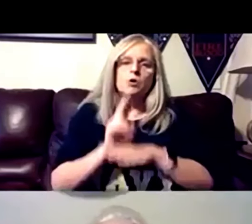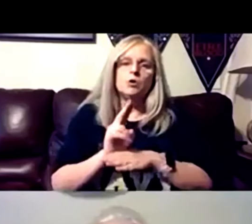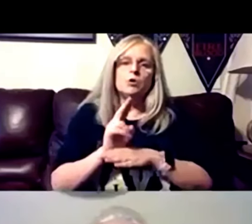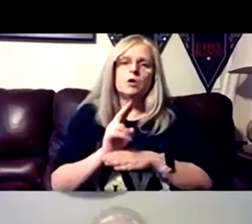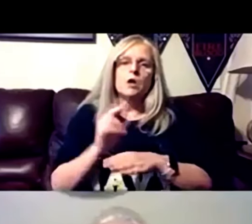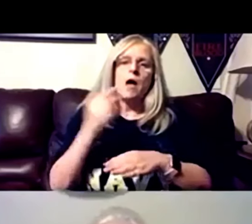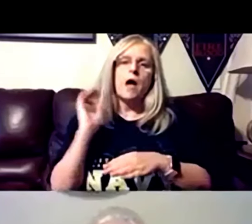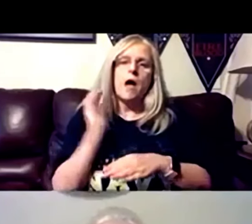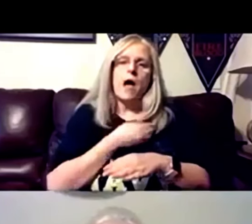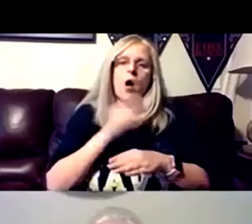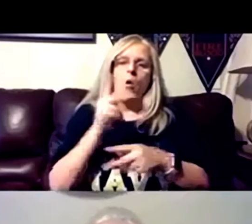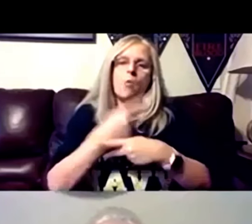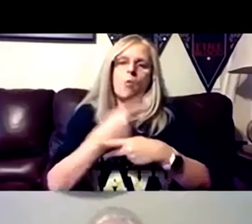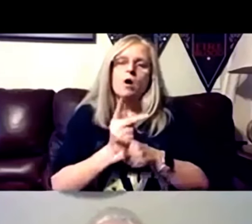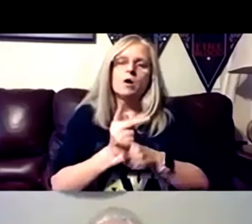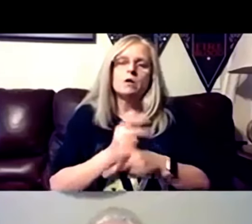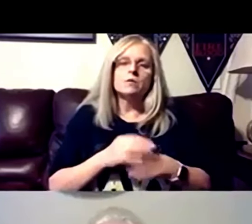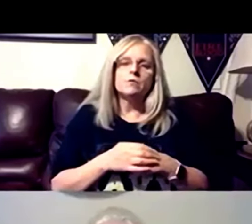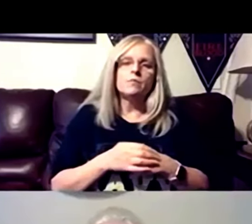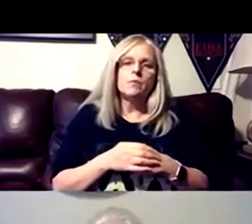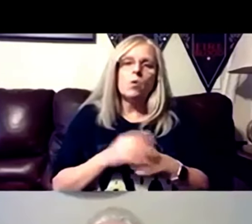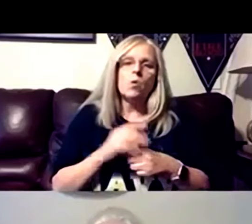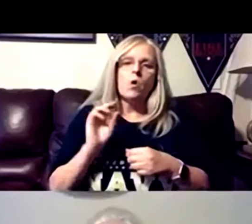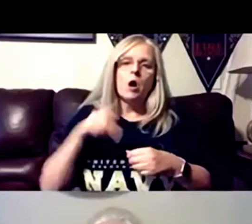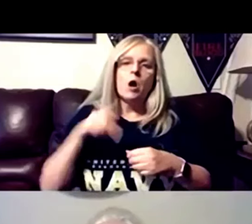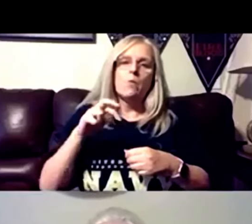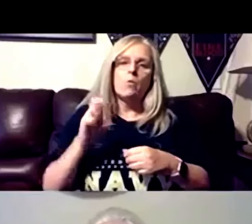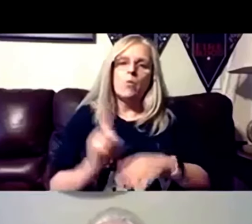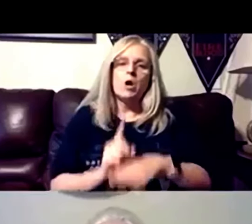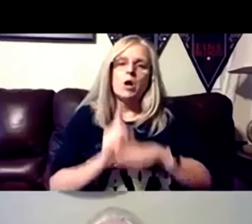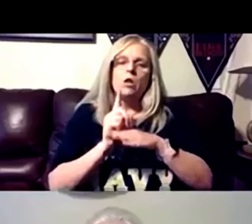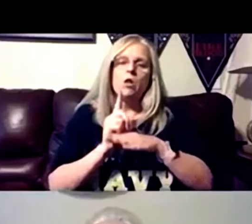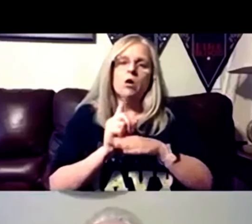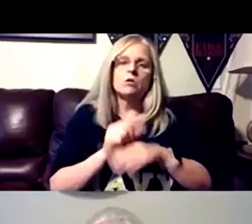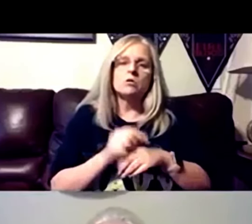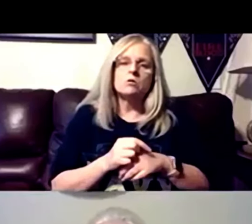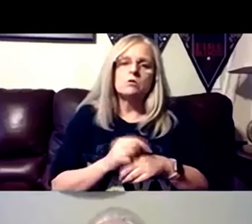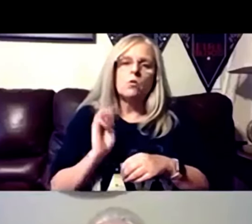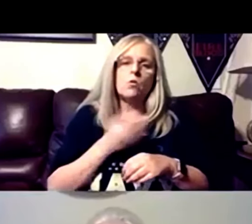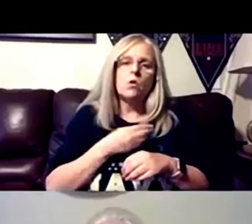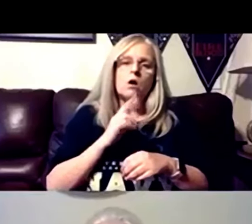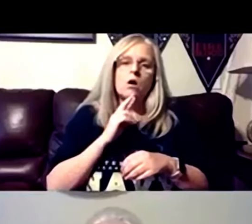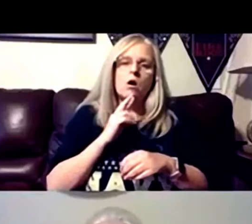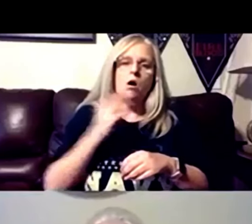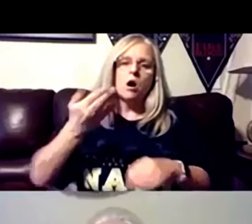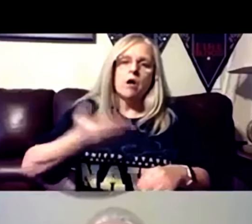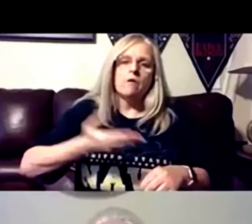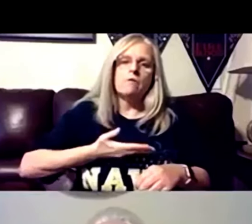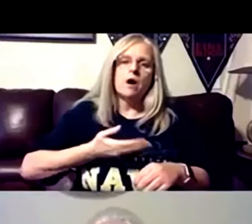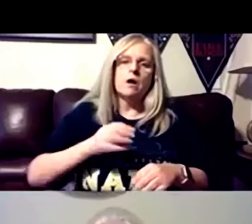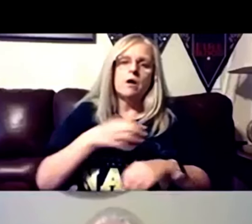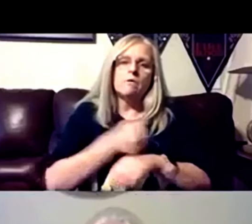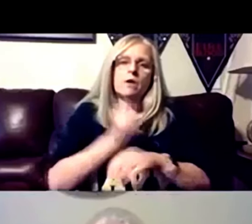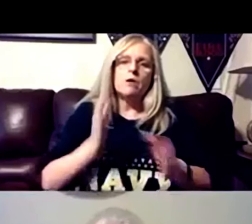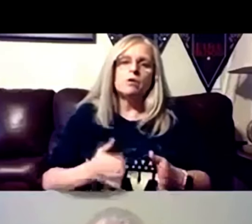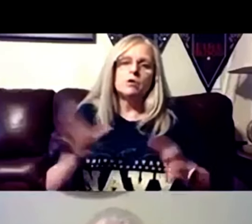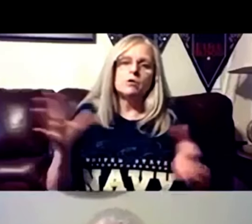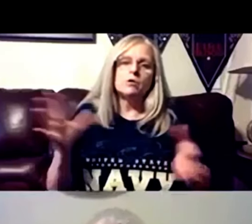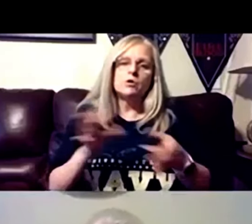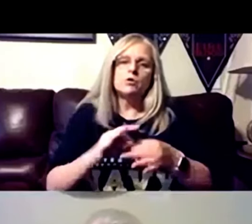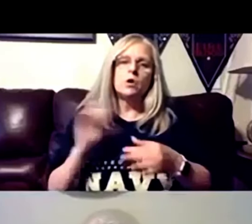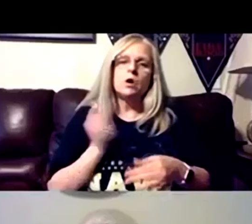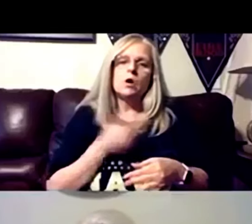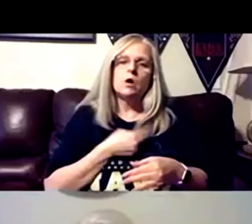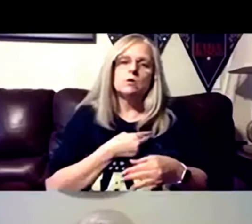products. Obviously, at the moment, we're in pre-launch stage, and we are inviting founders to join us prior